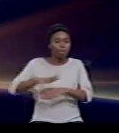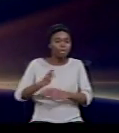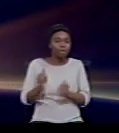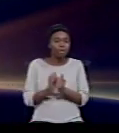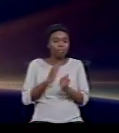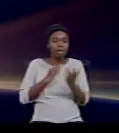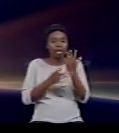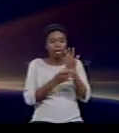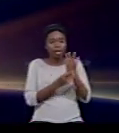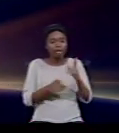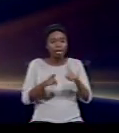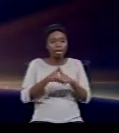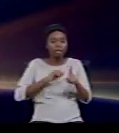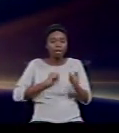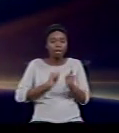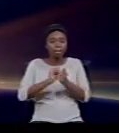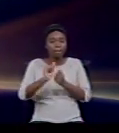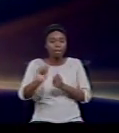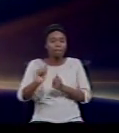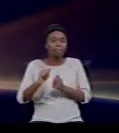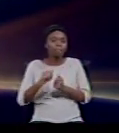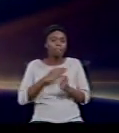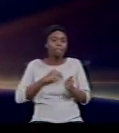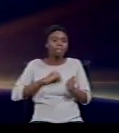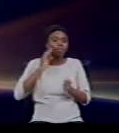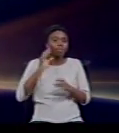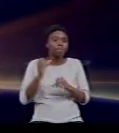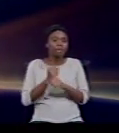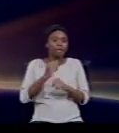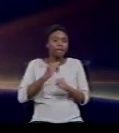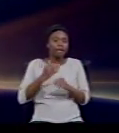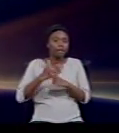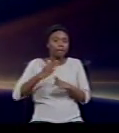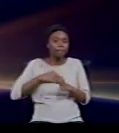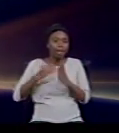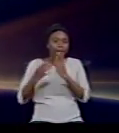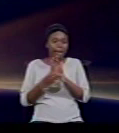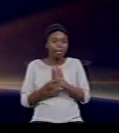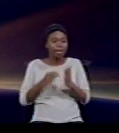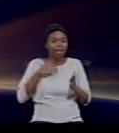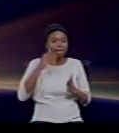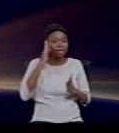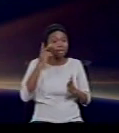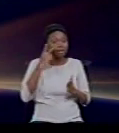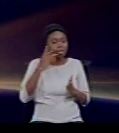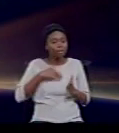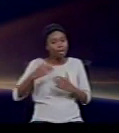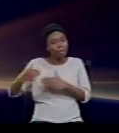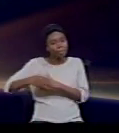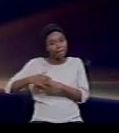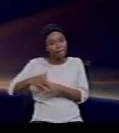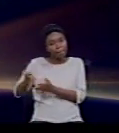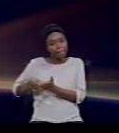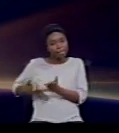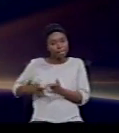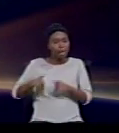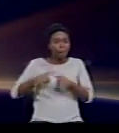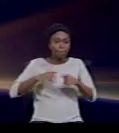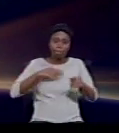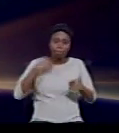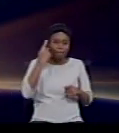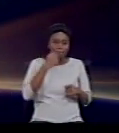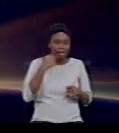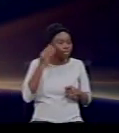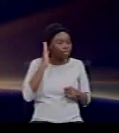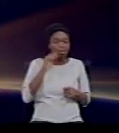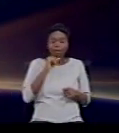thee with my hand while I pass by. And I will take away mine hand, And thou shalt see my back parts, but